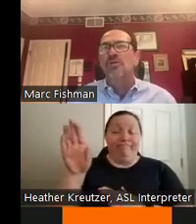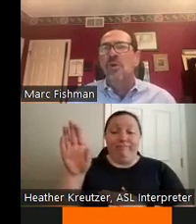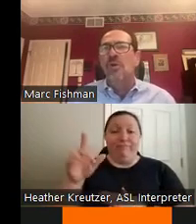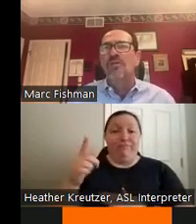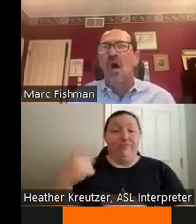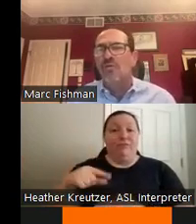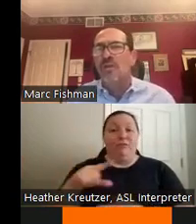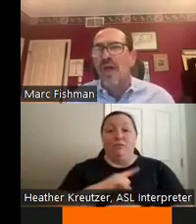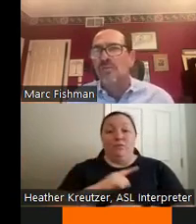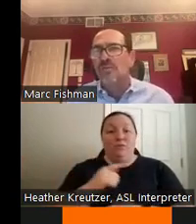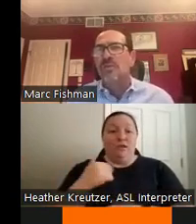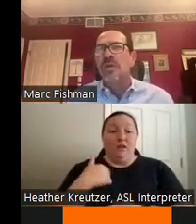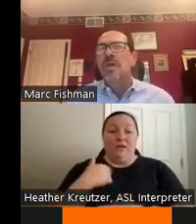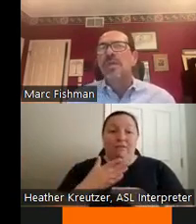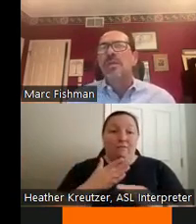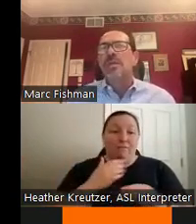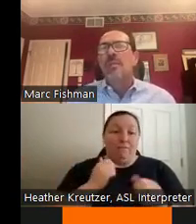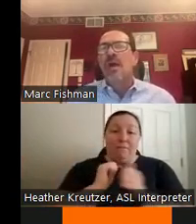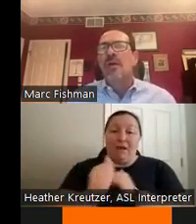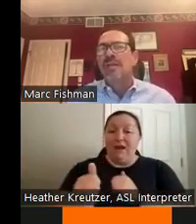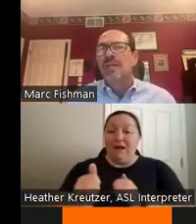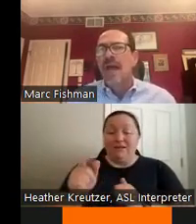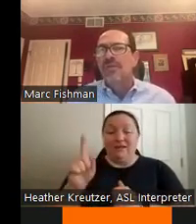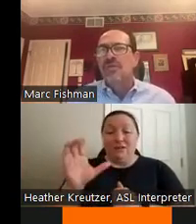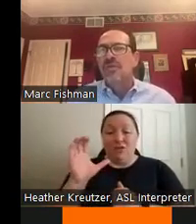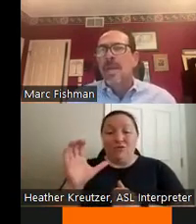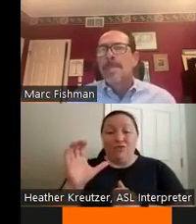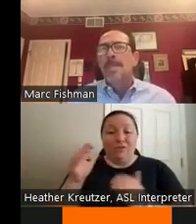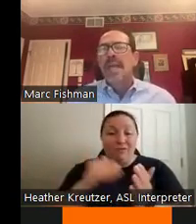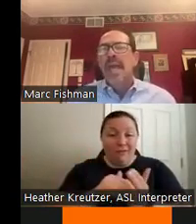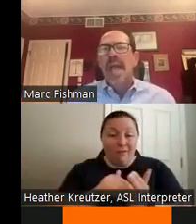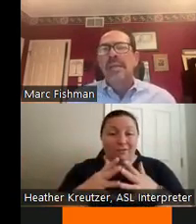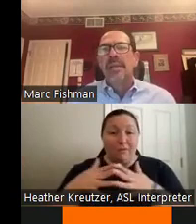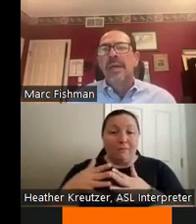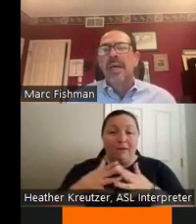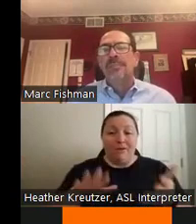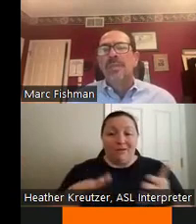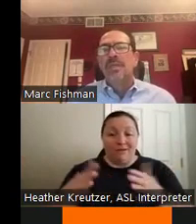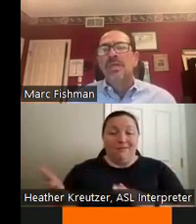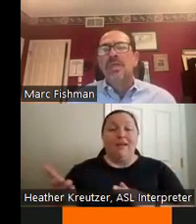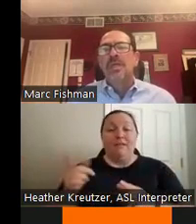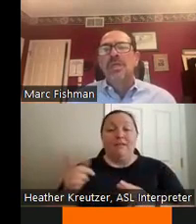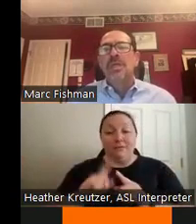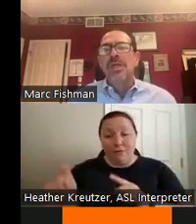horrific milestone of 100,000 American deaths. And